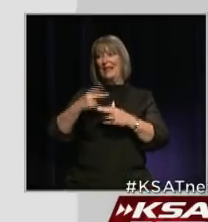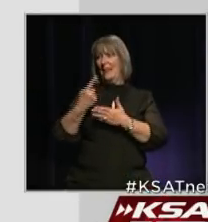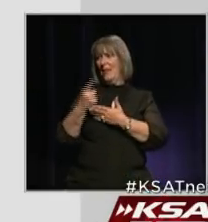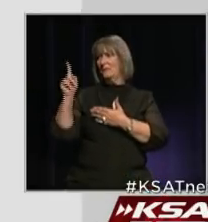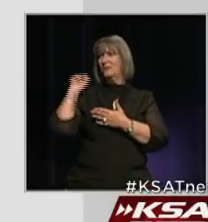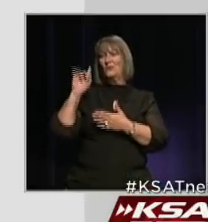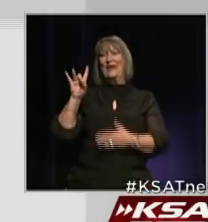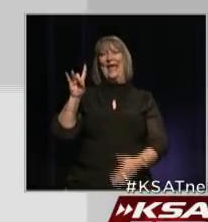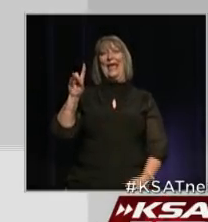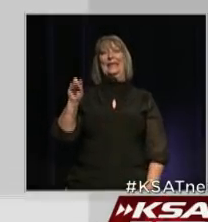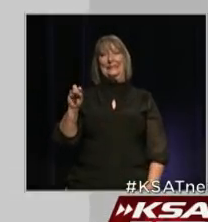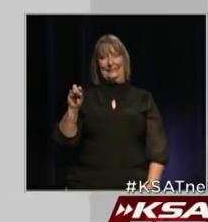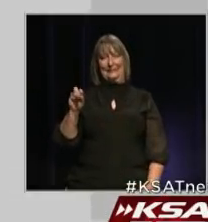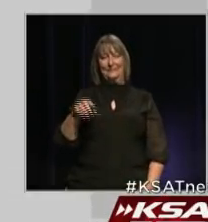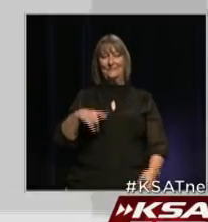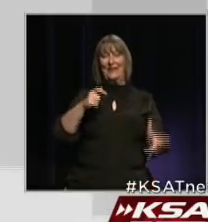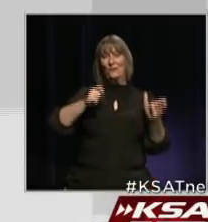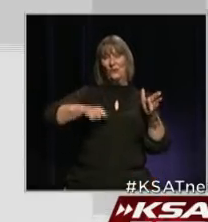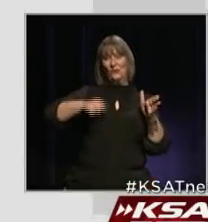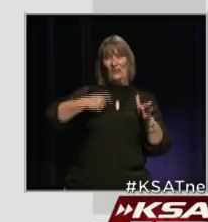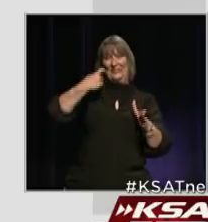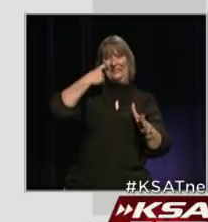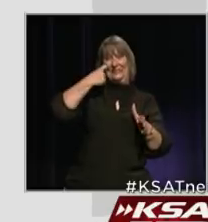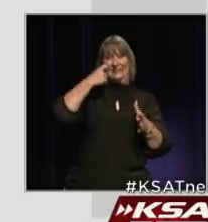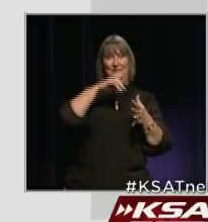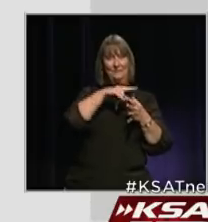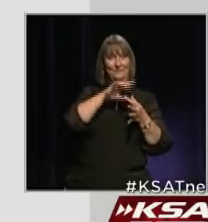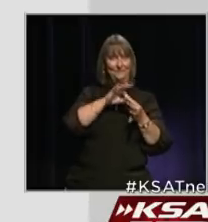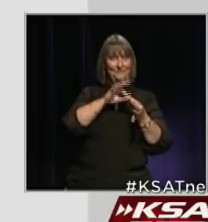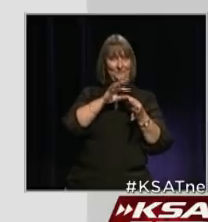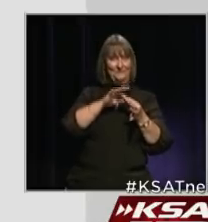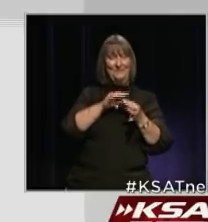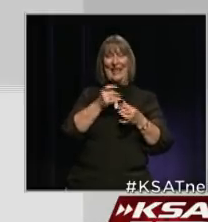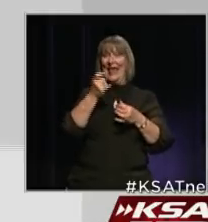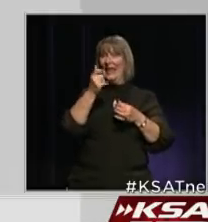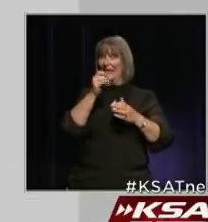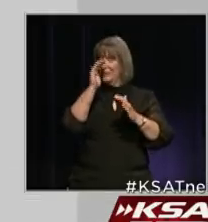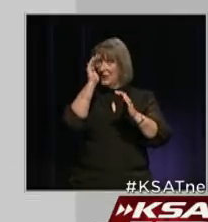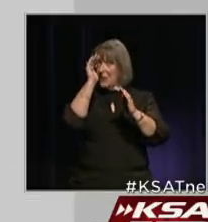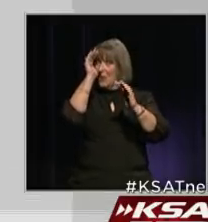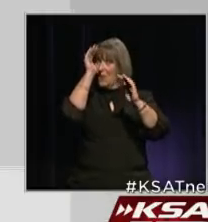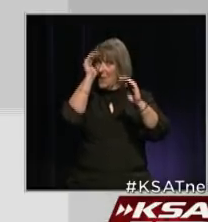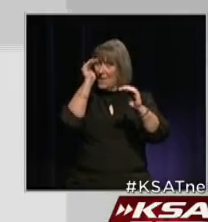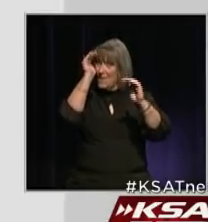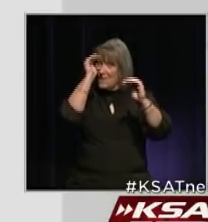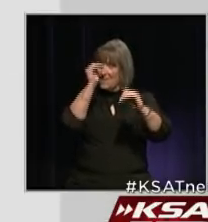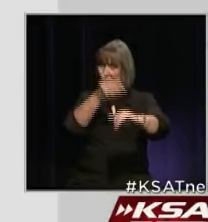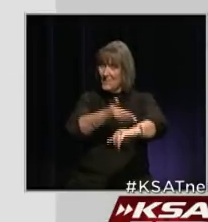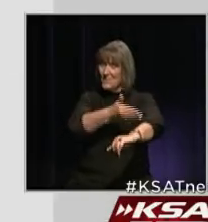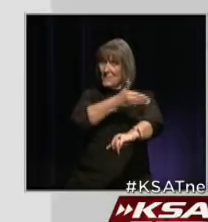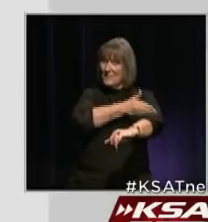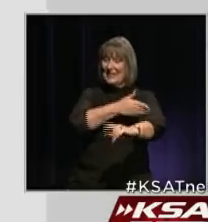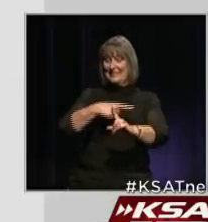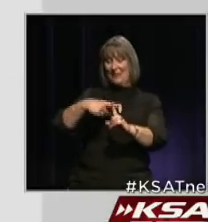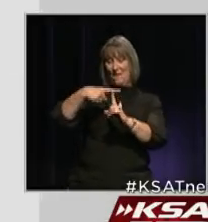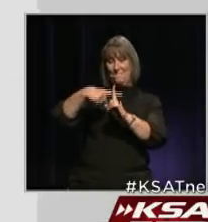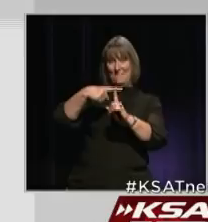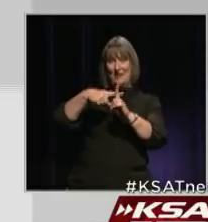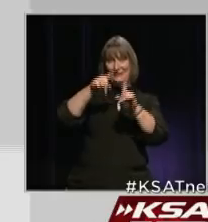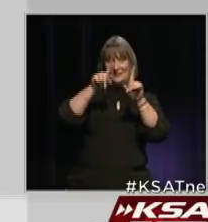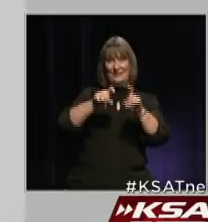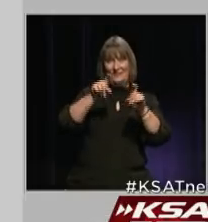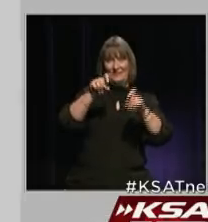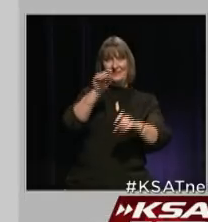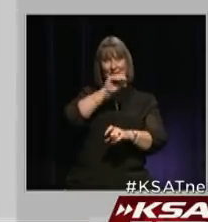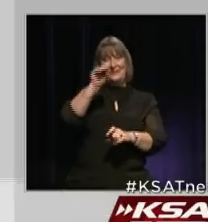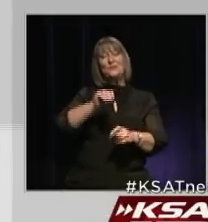80s. And as the judge just mentioned, one sign of a little bit of hopefulness is the positivity rate, which declined for the second